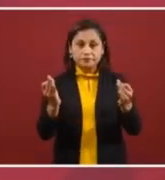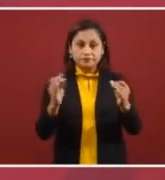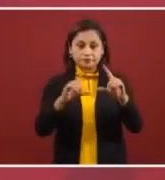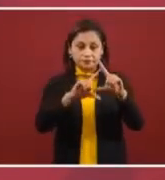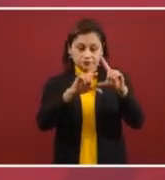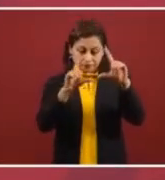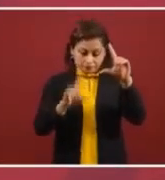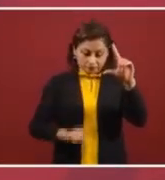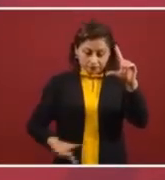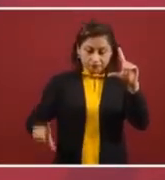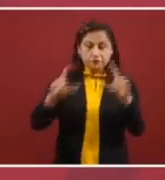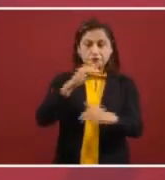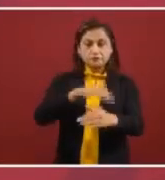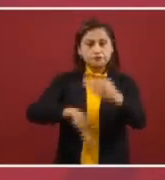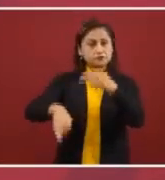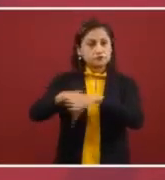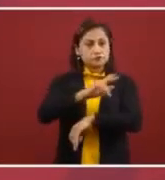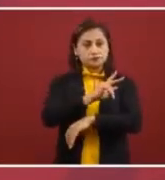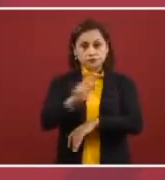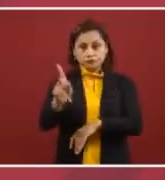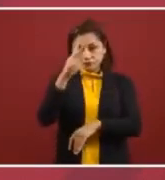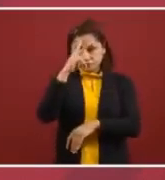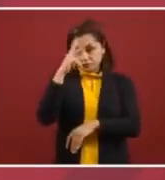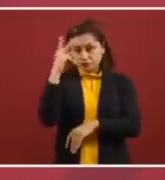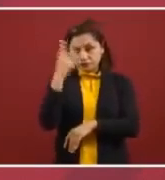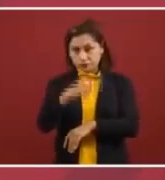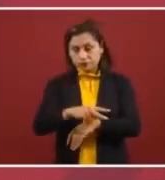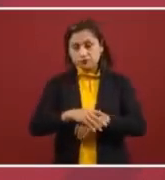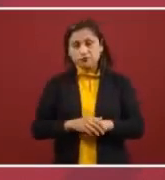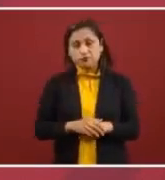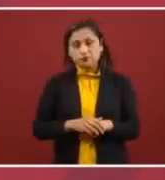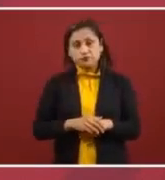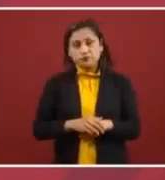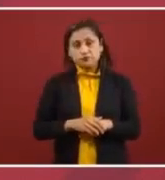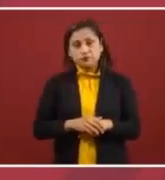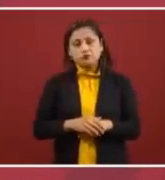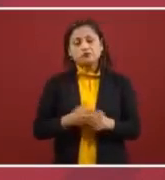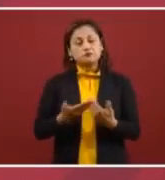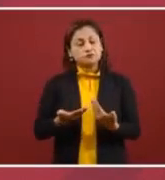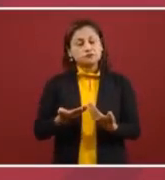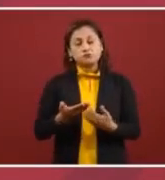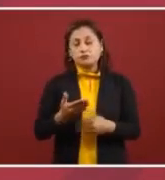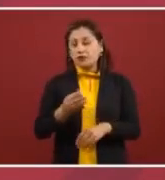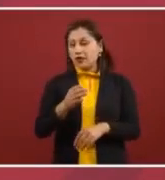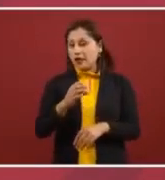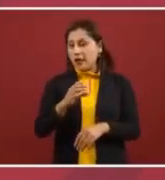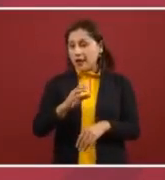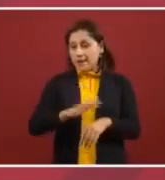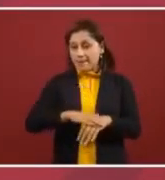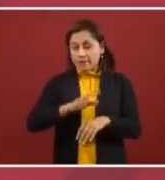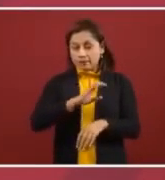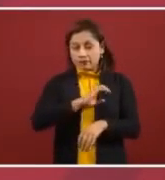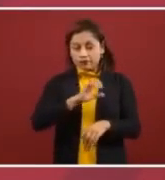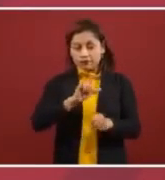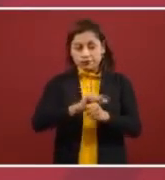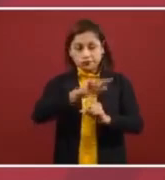all Mexican people in a special way, and the people from Sinaloa